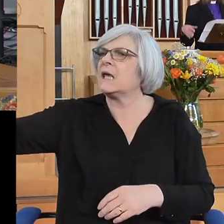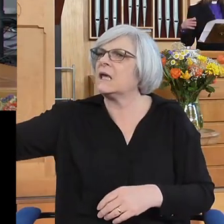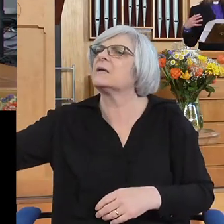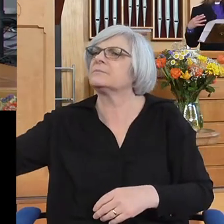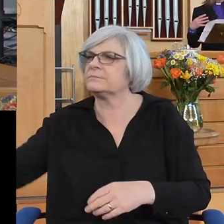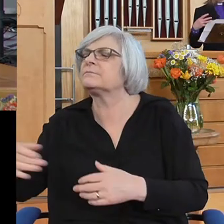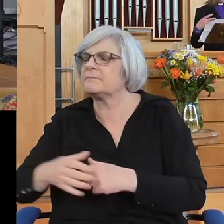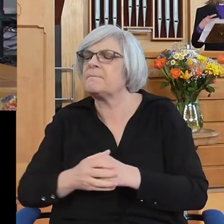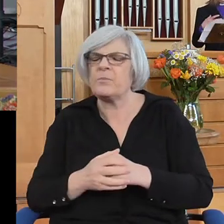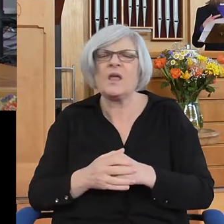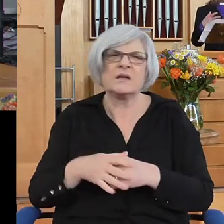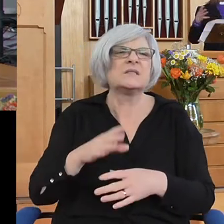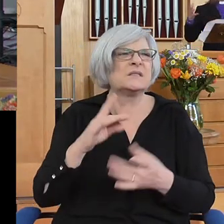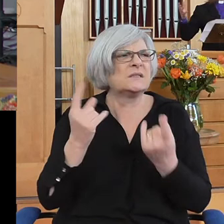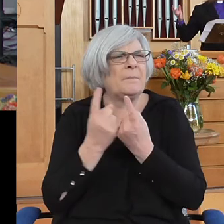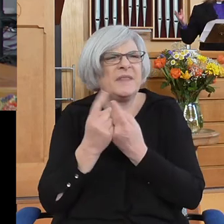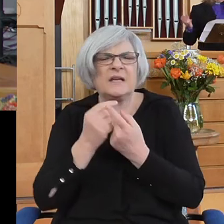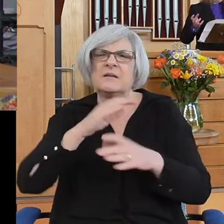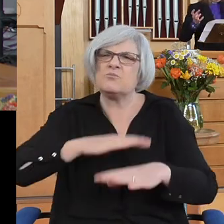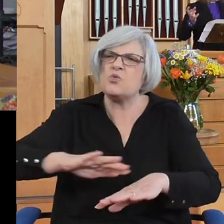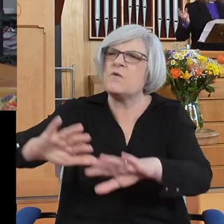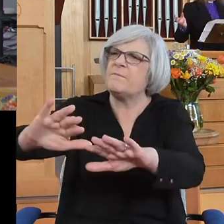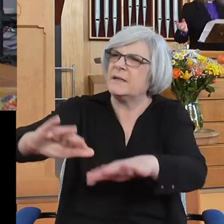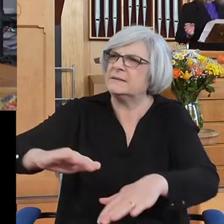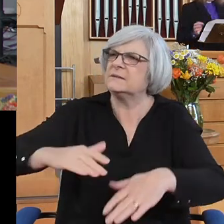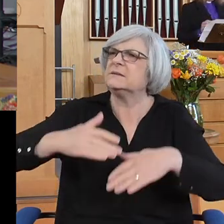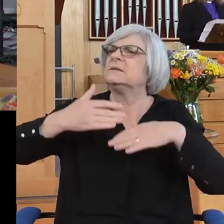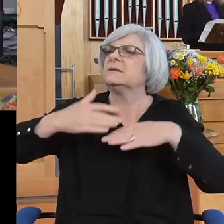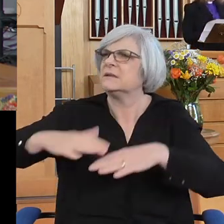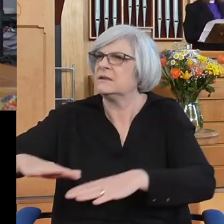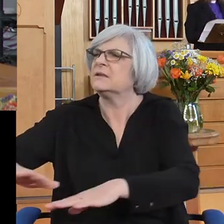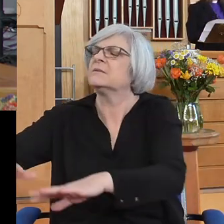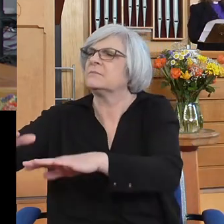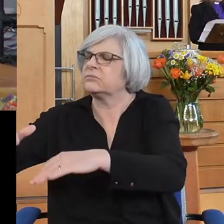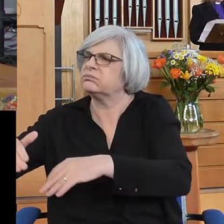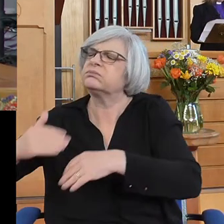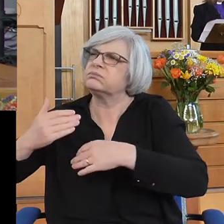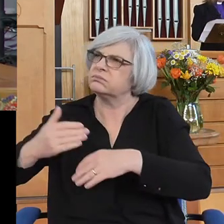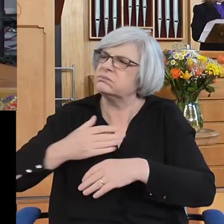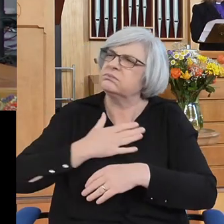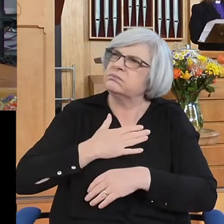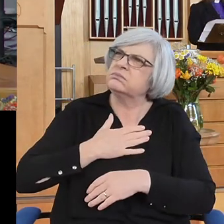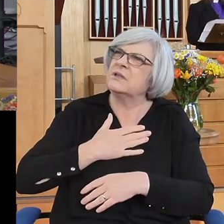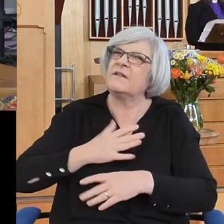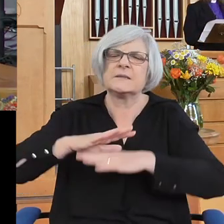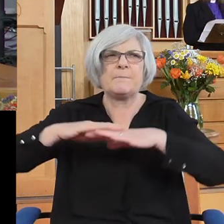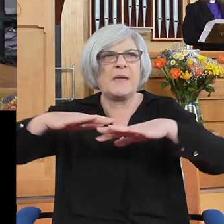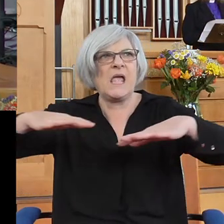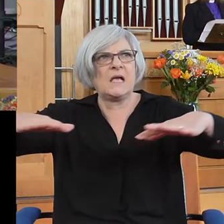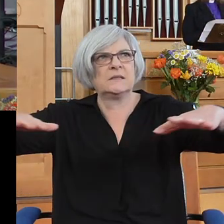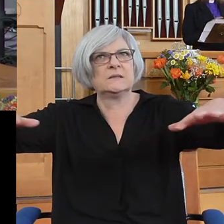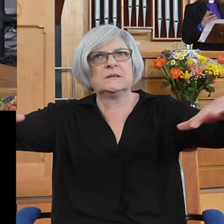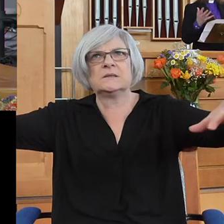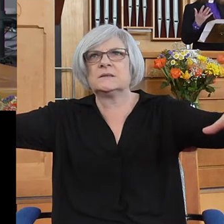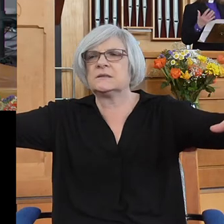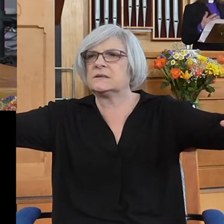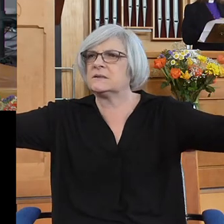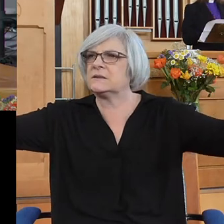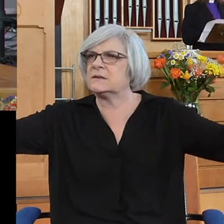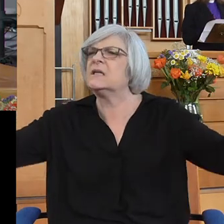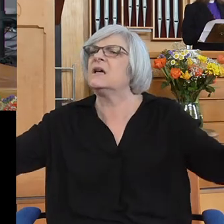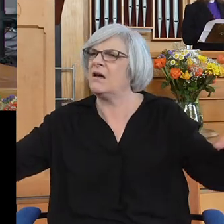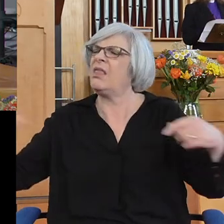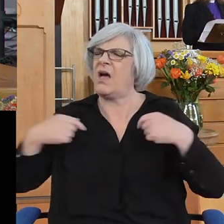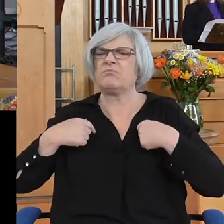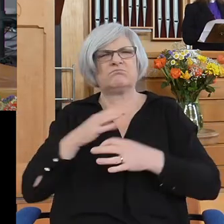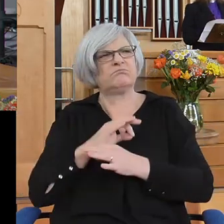And there's something in that movement and that sense of space that speaks